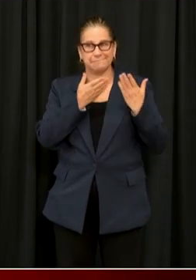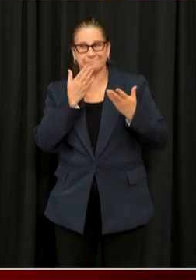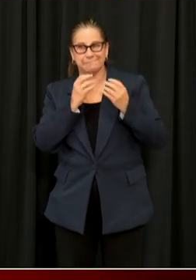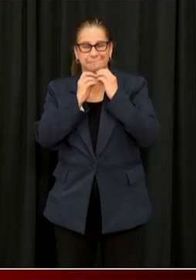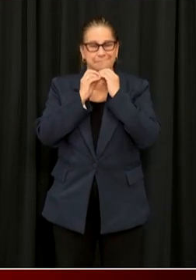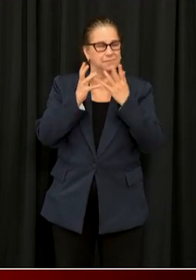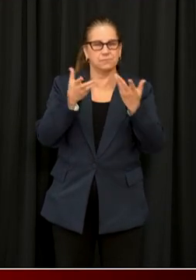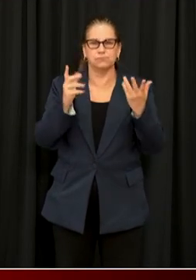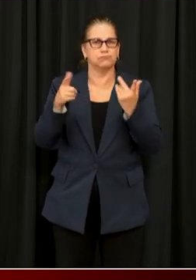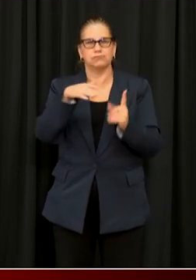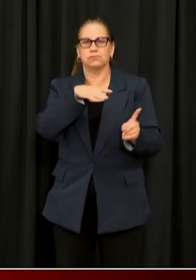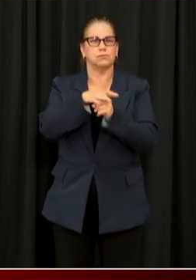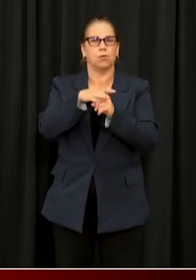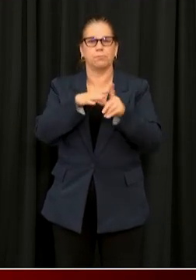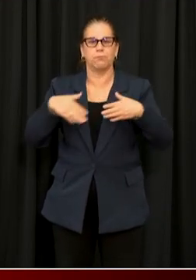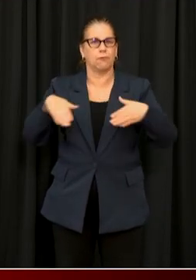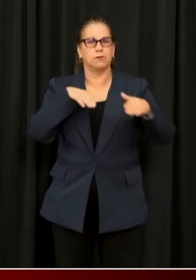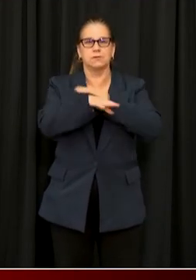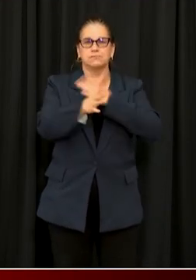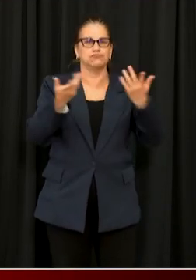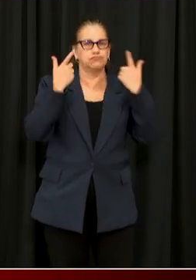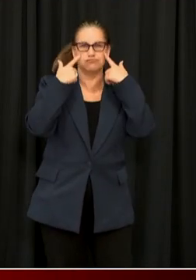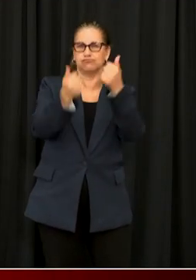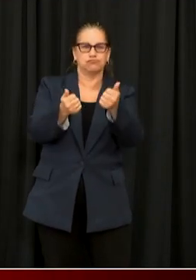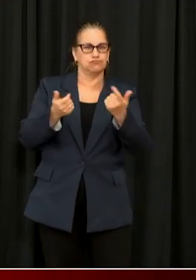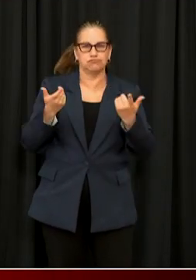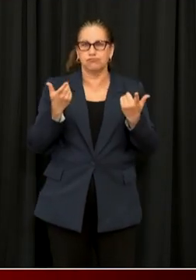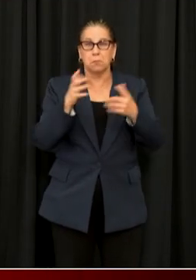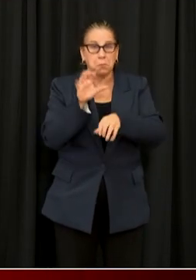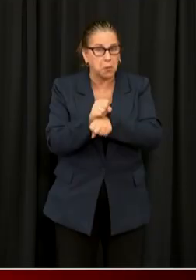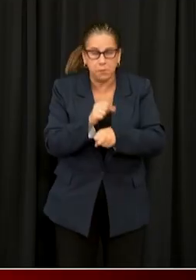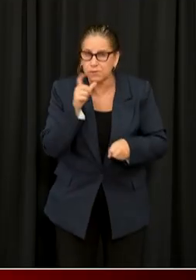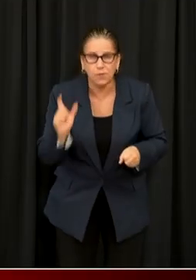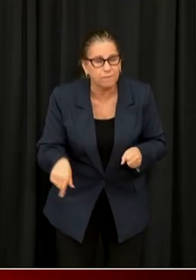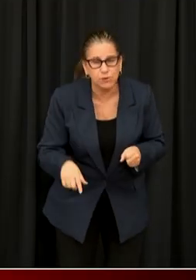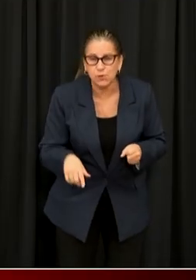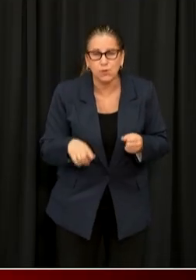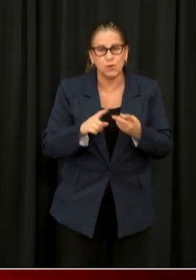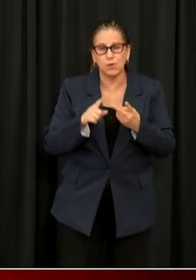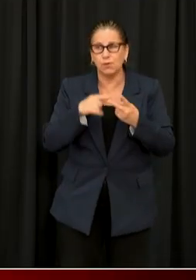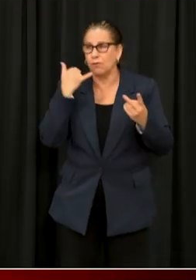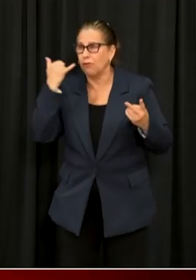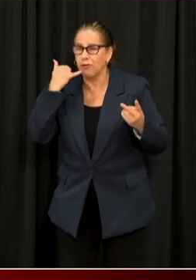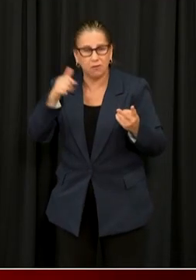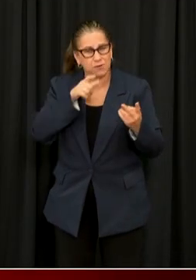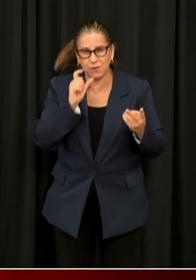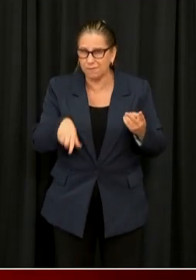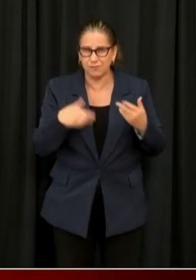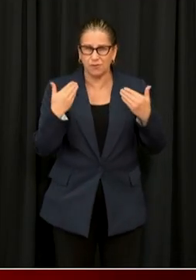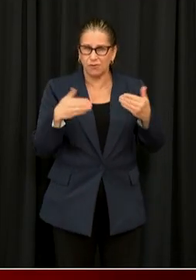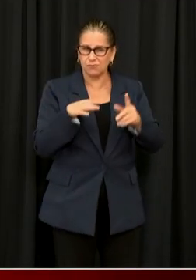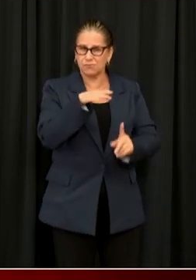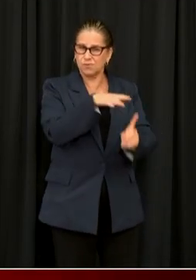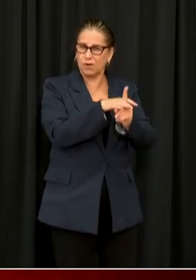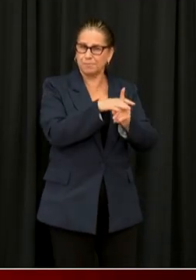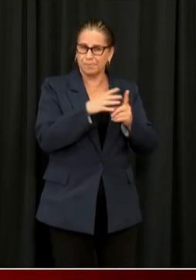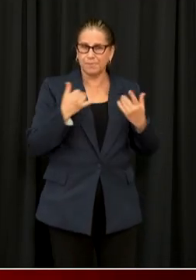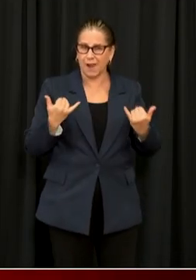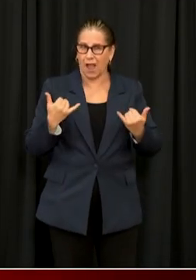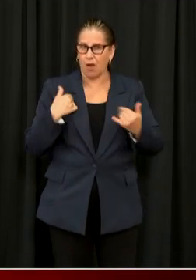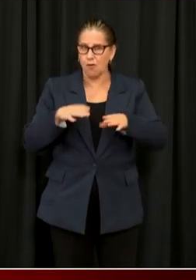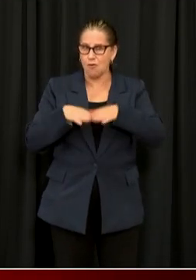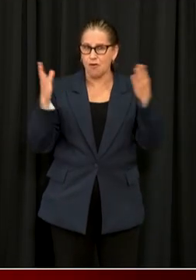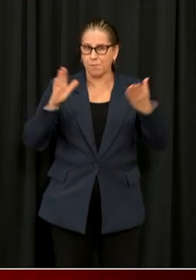thank you for that. And already, I think this week was the first week where they've all been up, and over 500 people have gone to